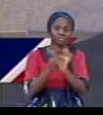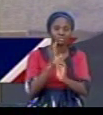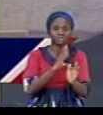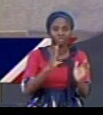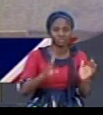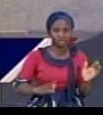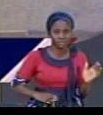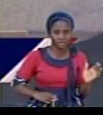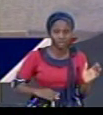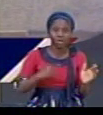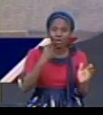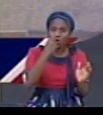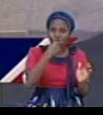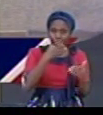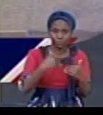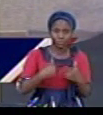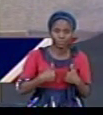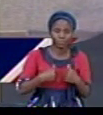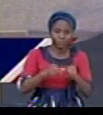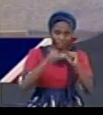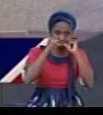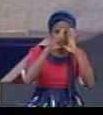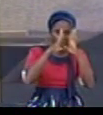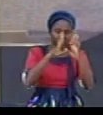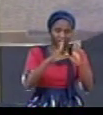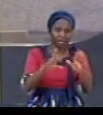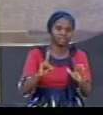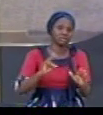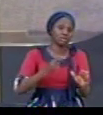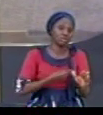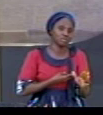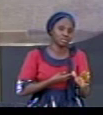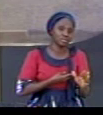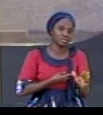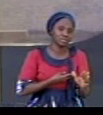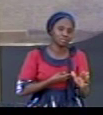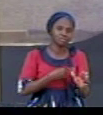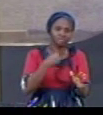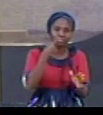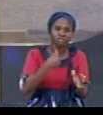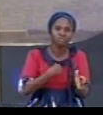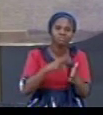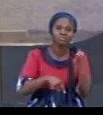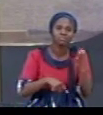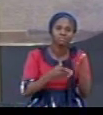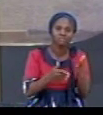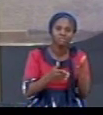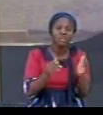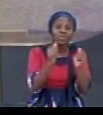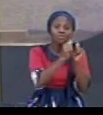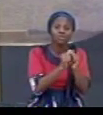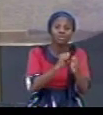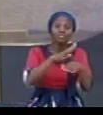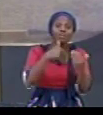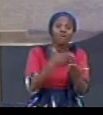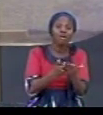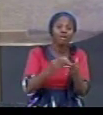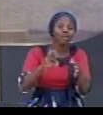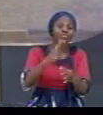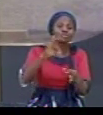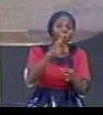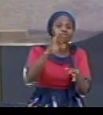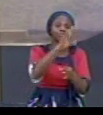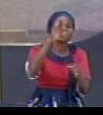Christ, who has blessed us, tell me, with all